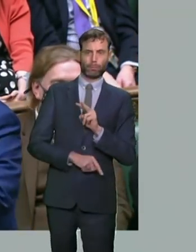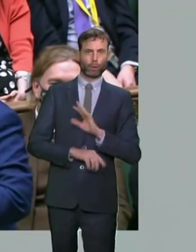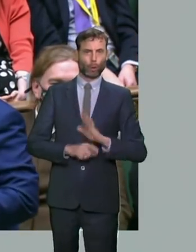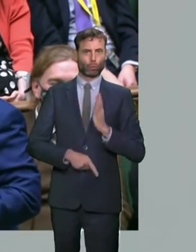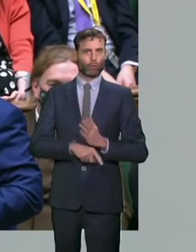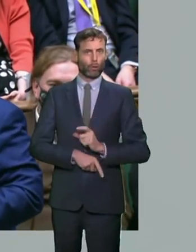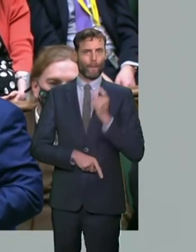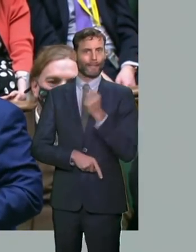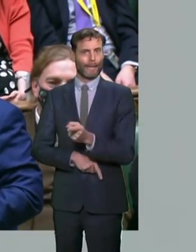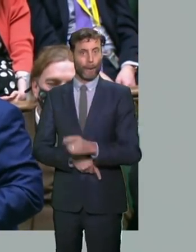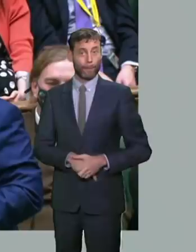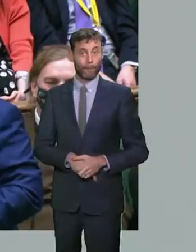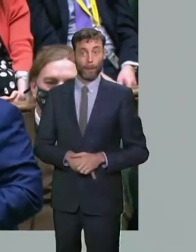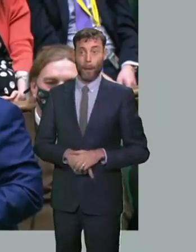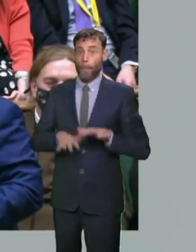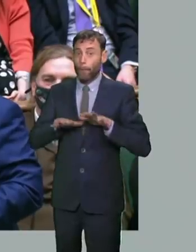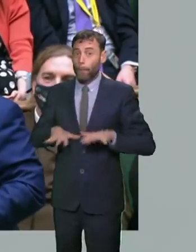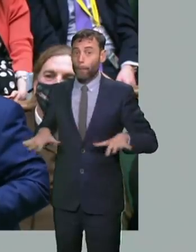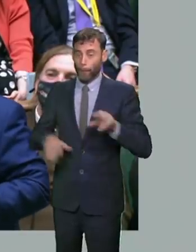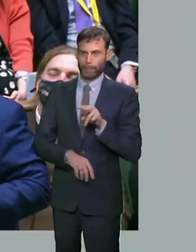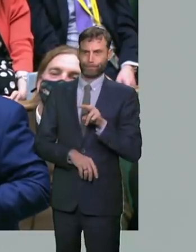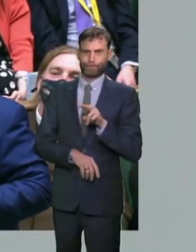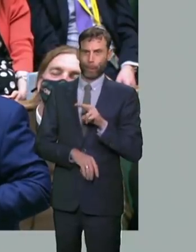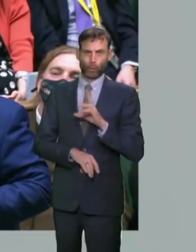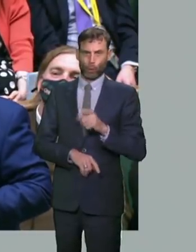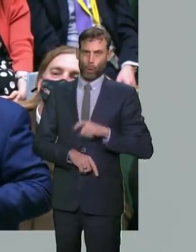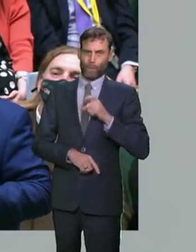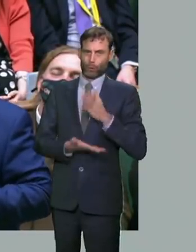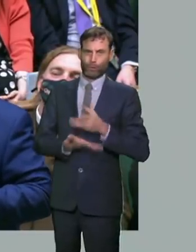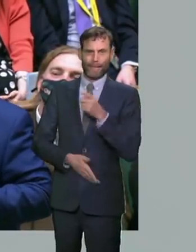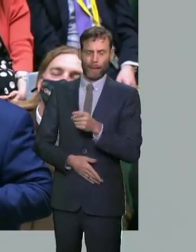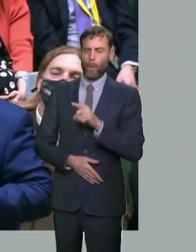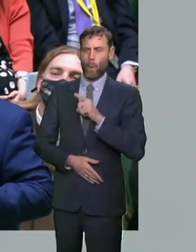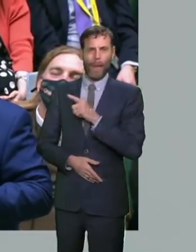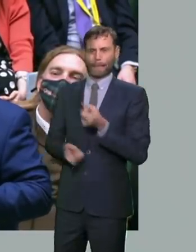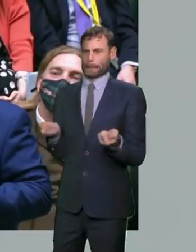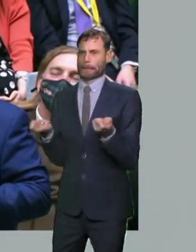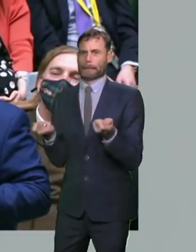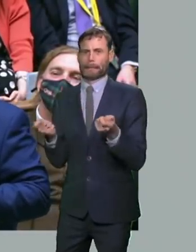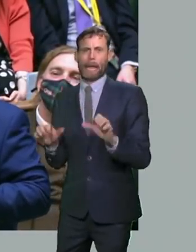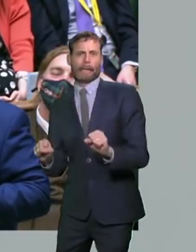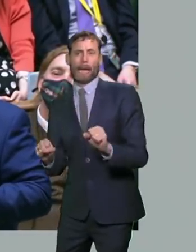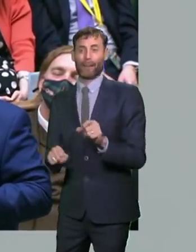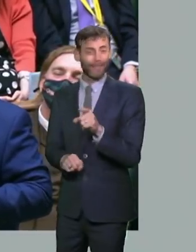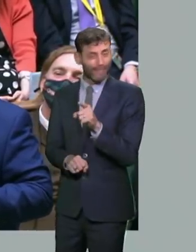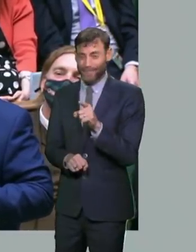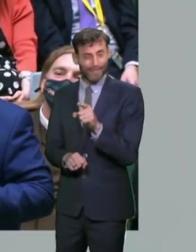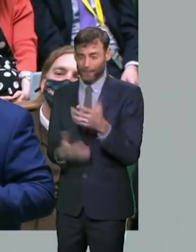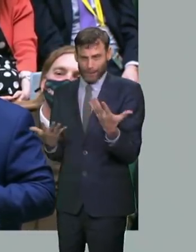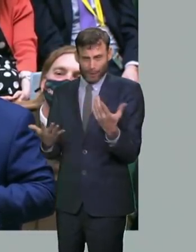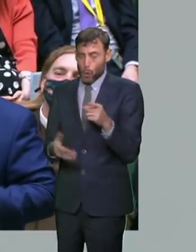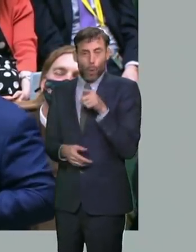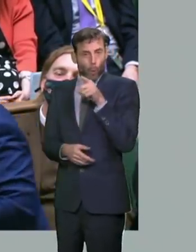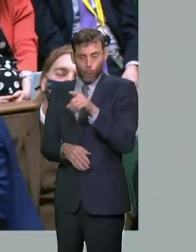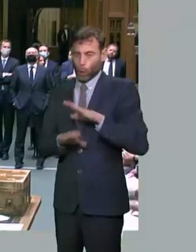the public have lost confidence in him. Why is he clinging on when quite clearly he simply isn't up